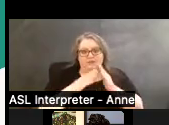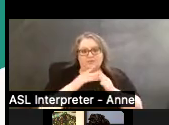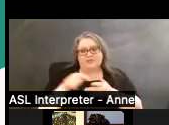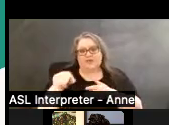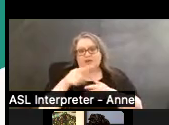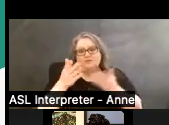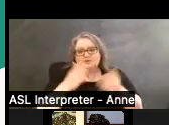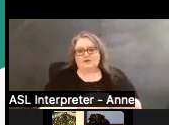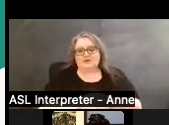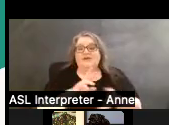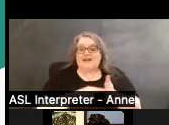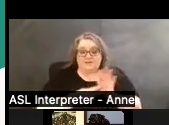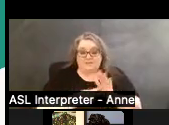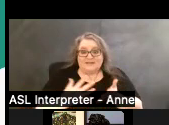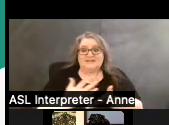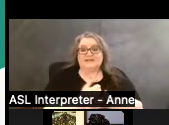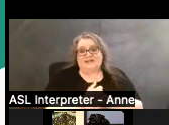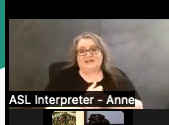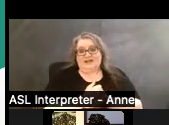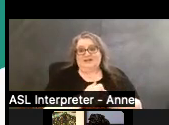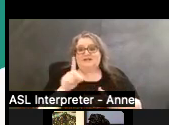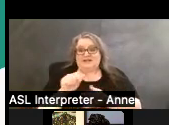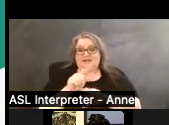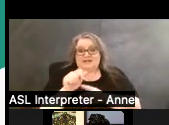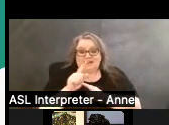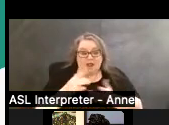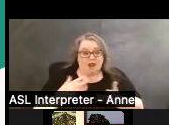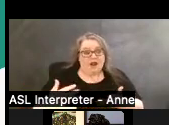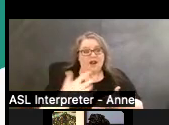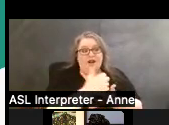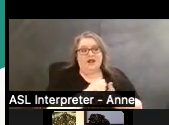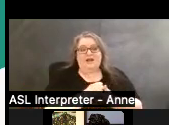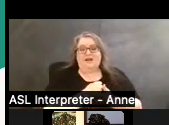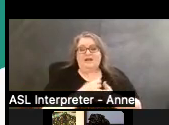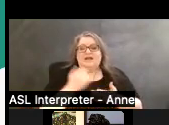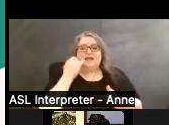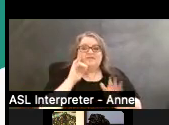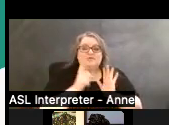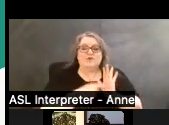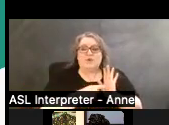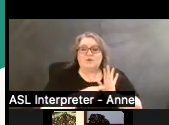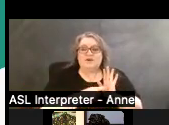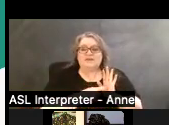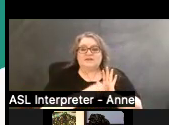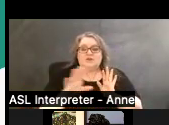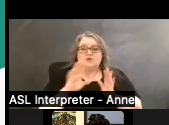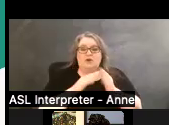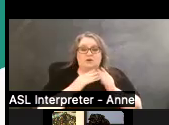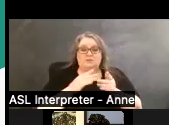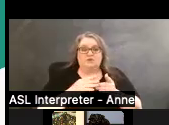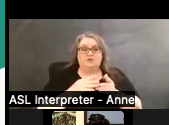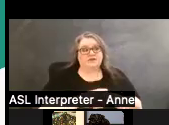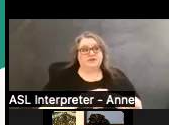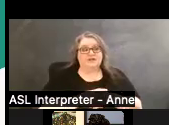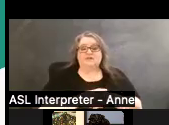also means collecting disaggregated data. If you are noticing that while your community is largely BIPOC,